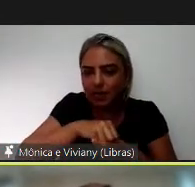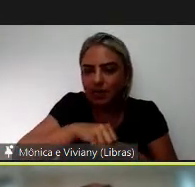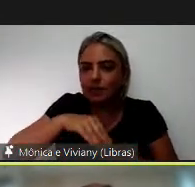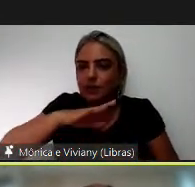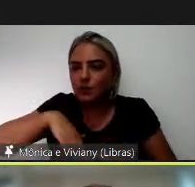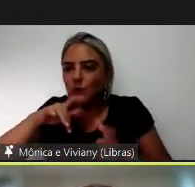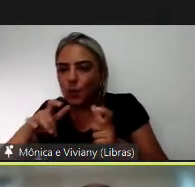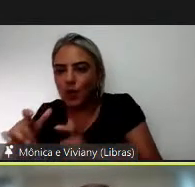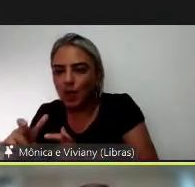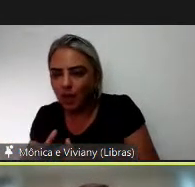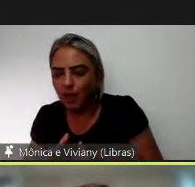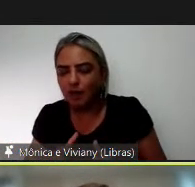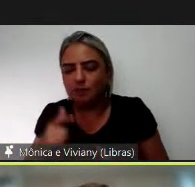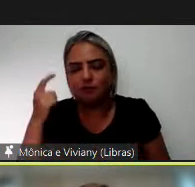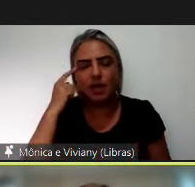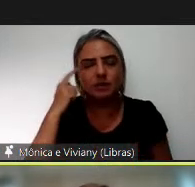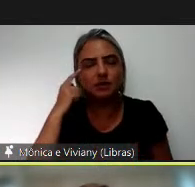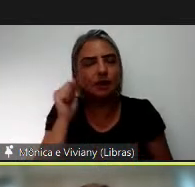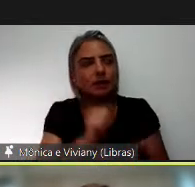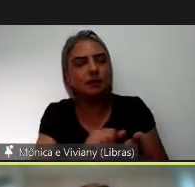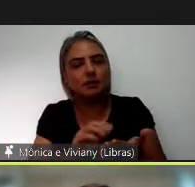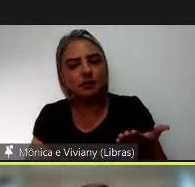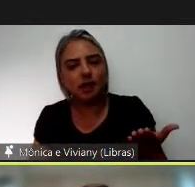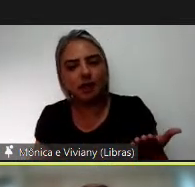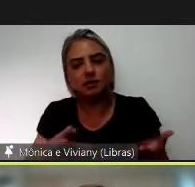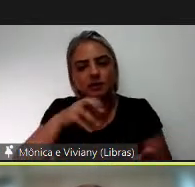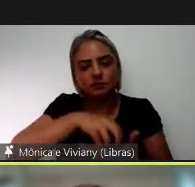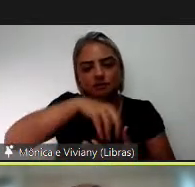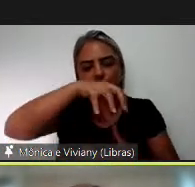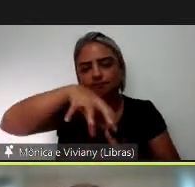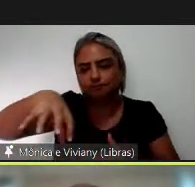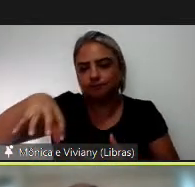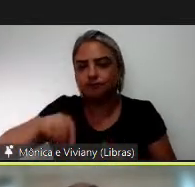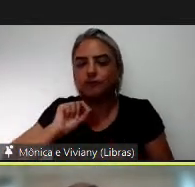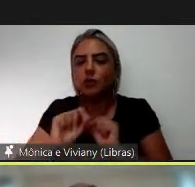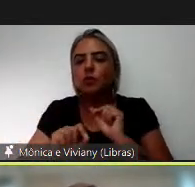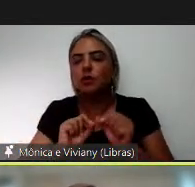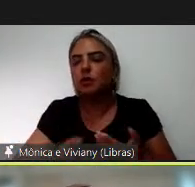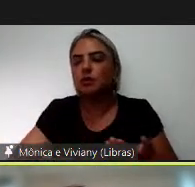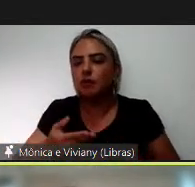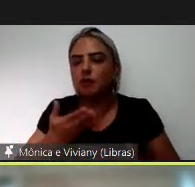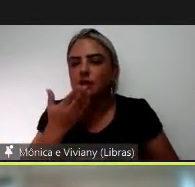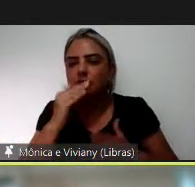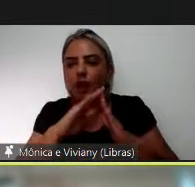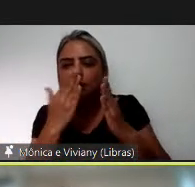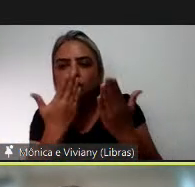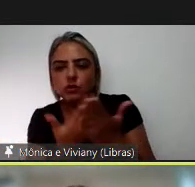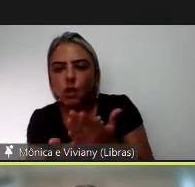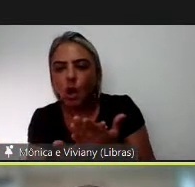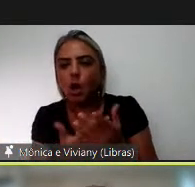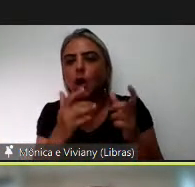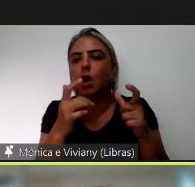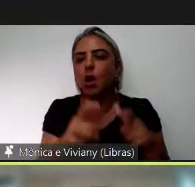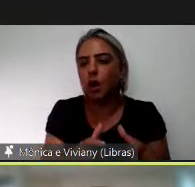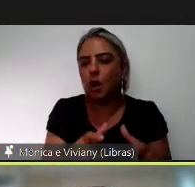the places to the policies. We can think the